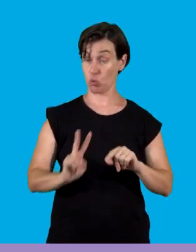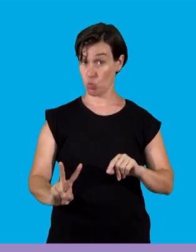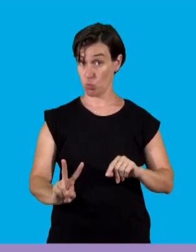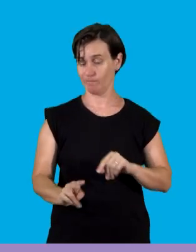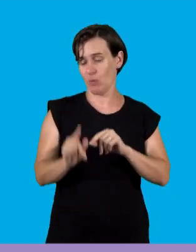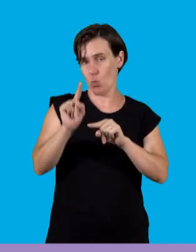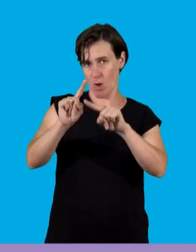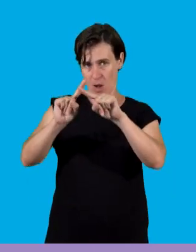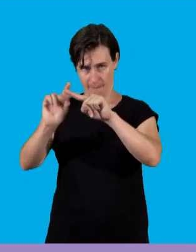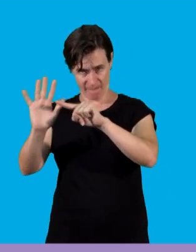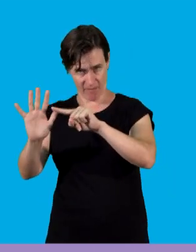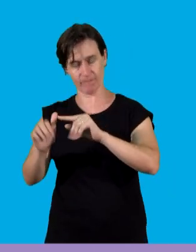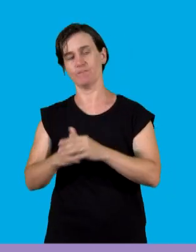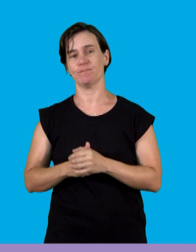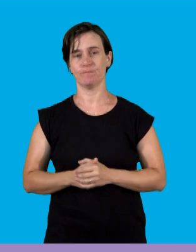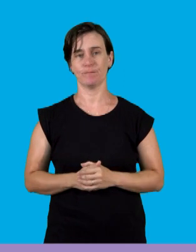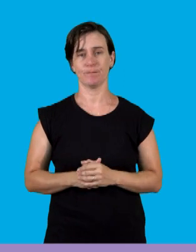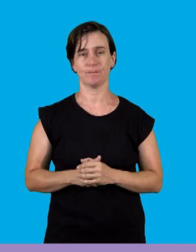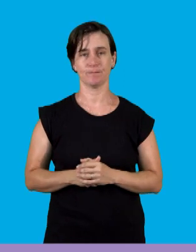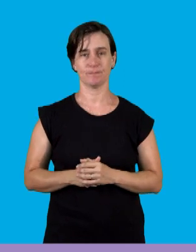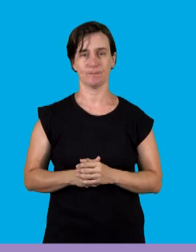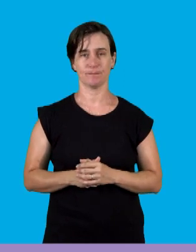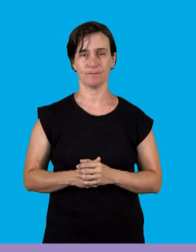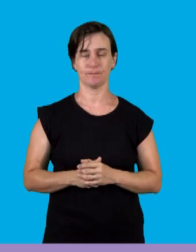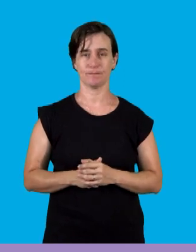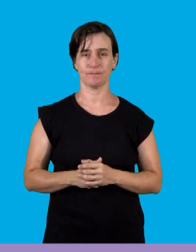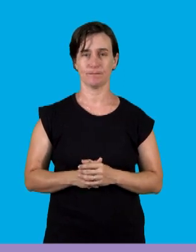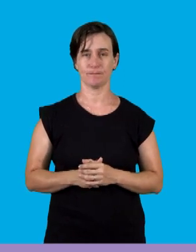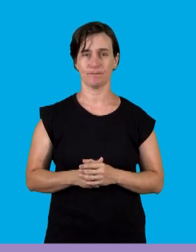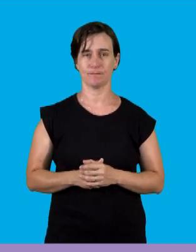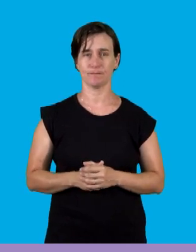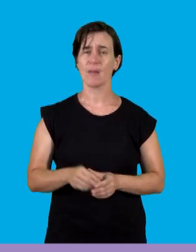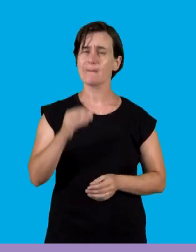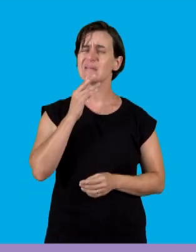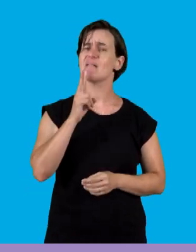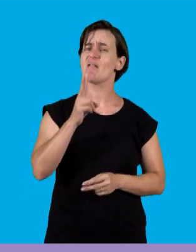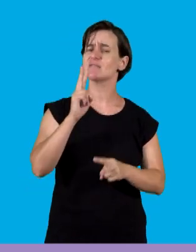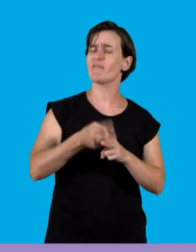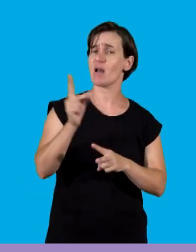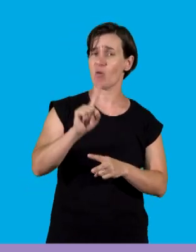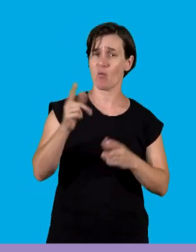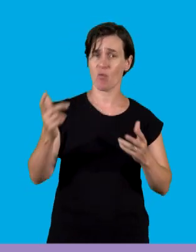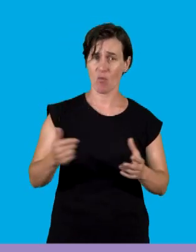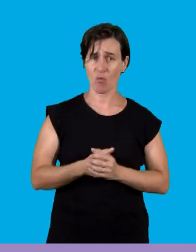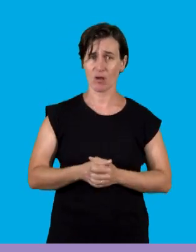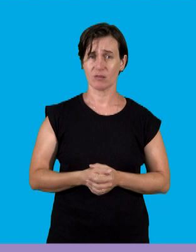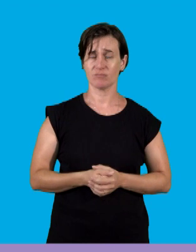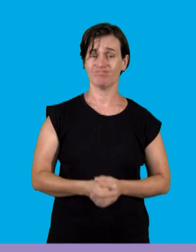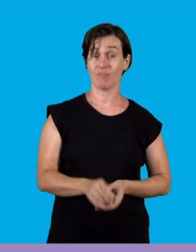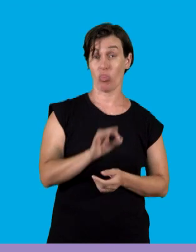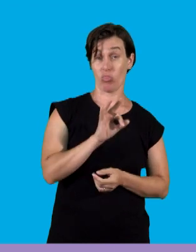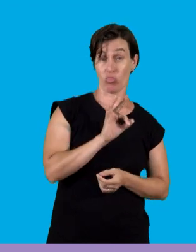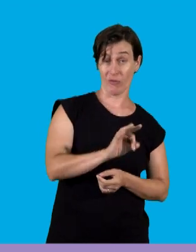5 multiplied by 2 exponent 1 times 5, giving us a final answer